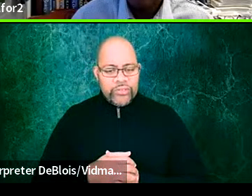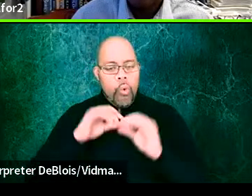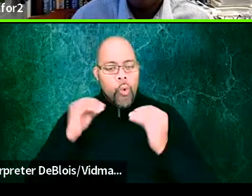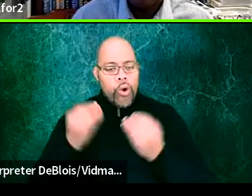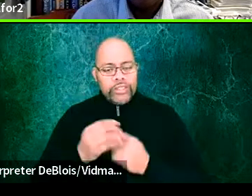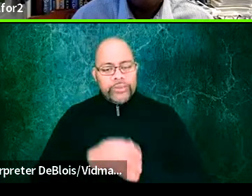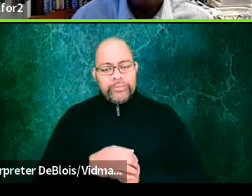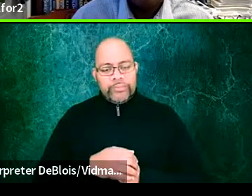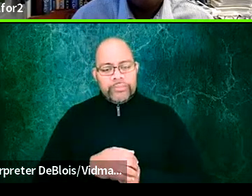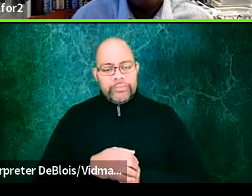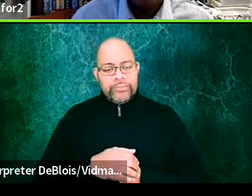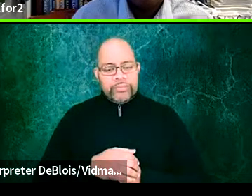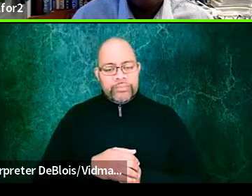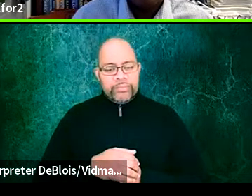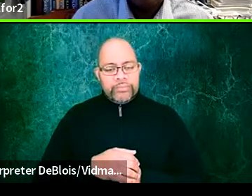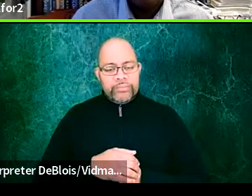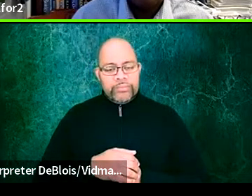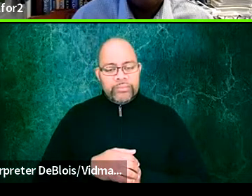organisms?